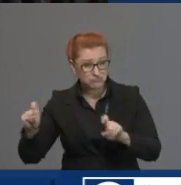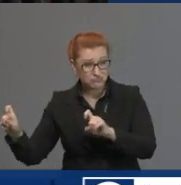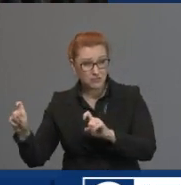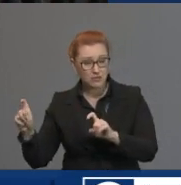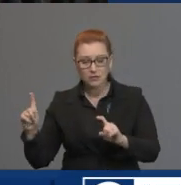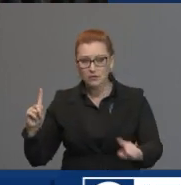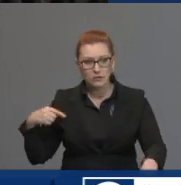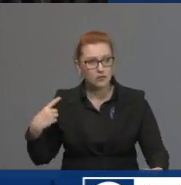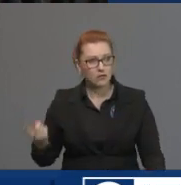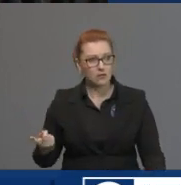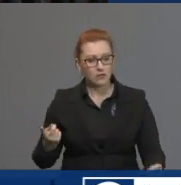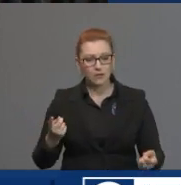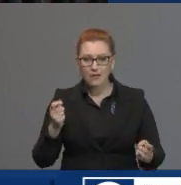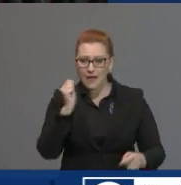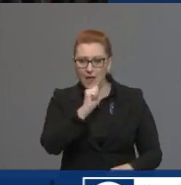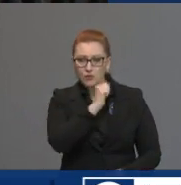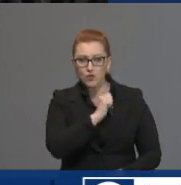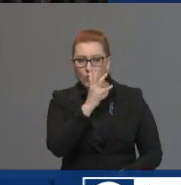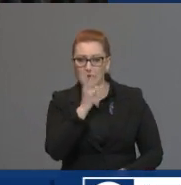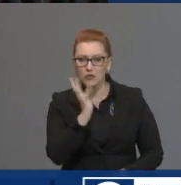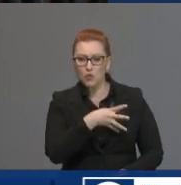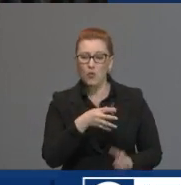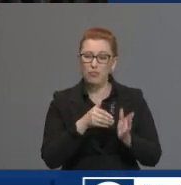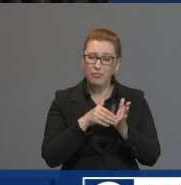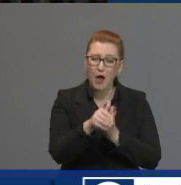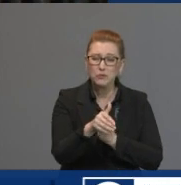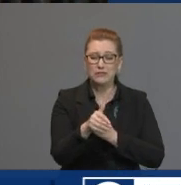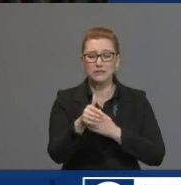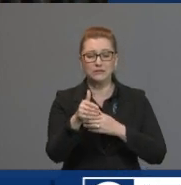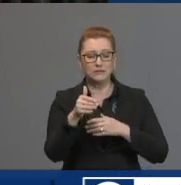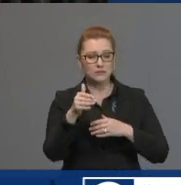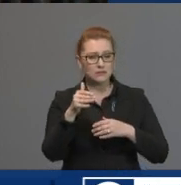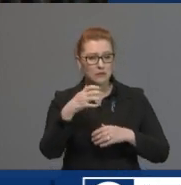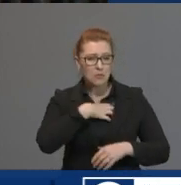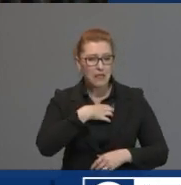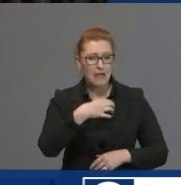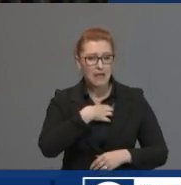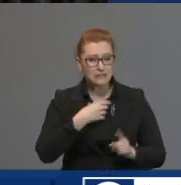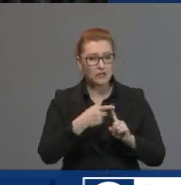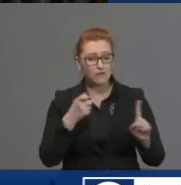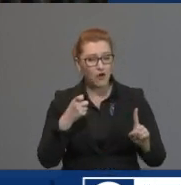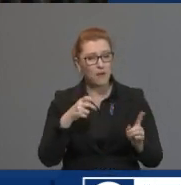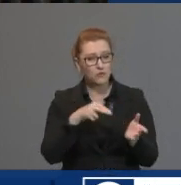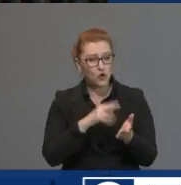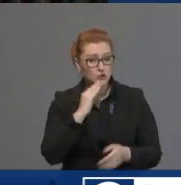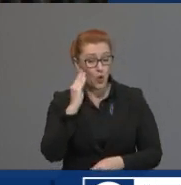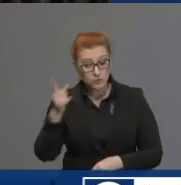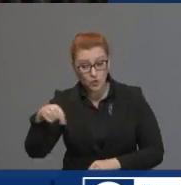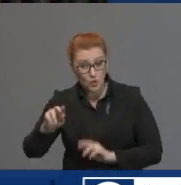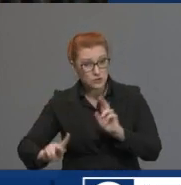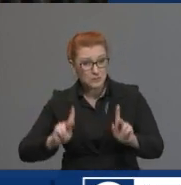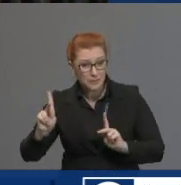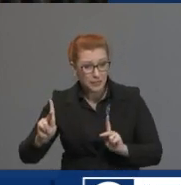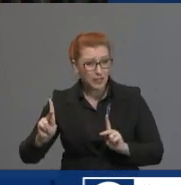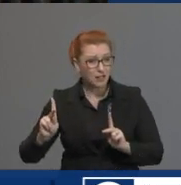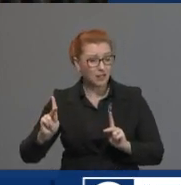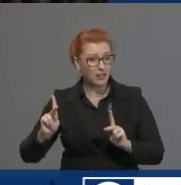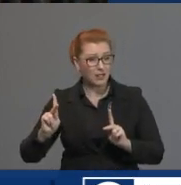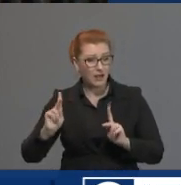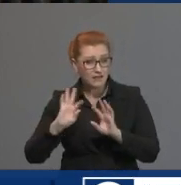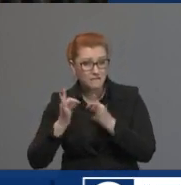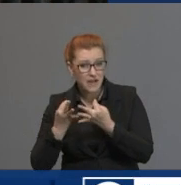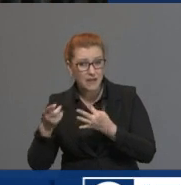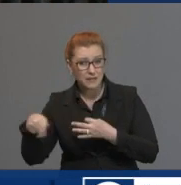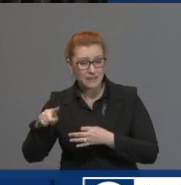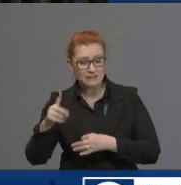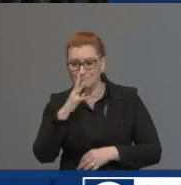For years, Arizona has ignored complaints, thousands of complaints from long-term care facilities, where those people, those residents, those families,